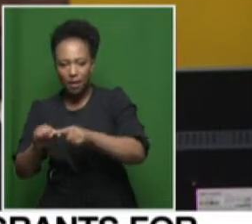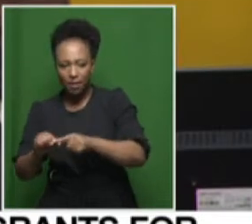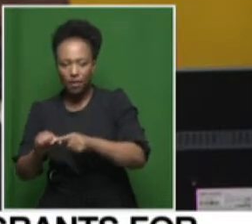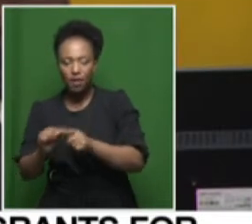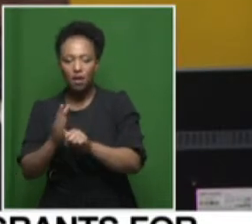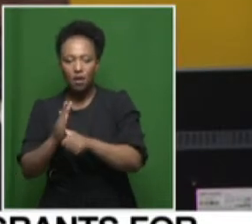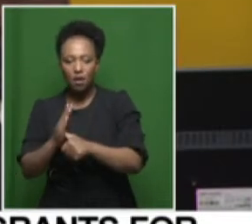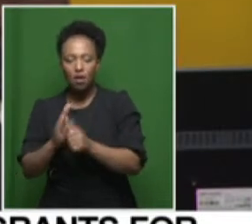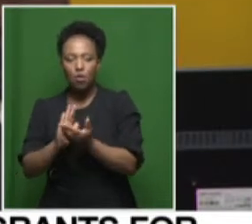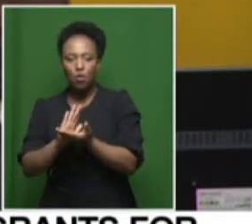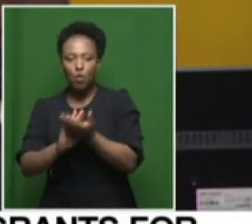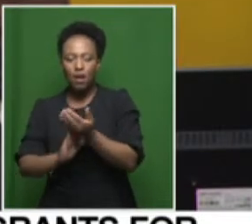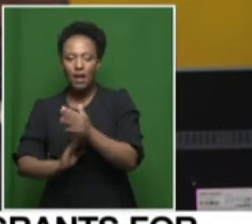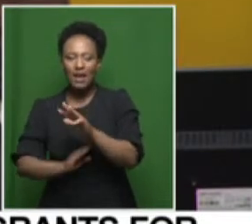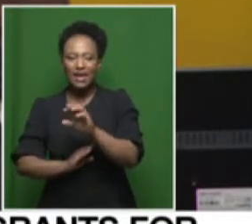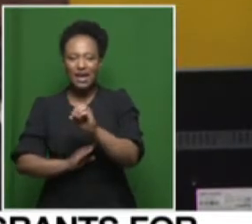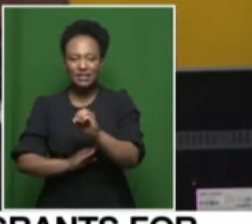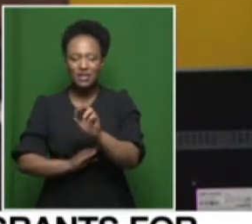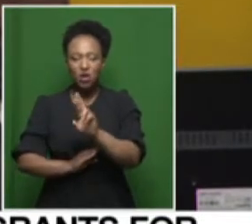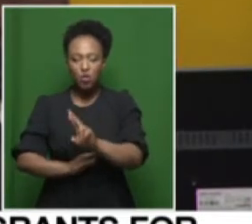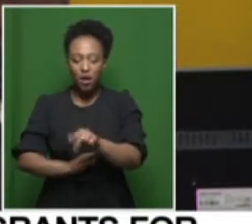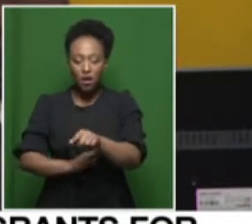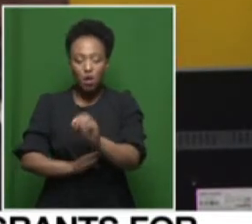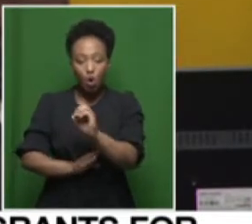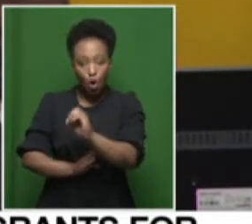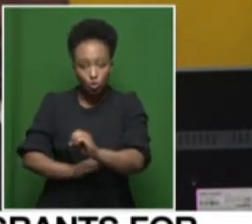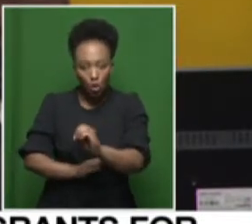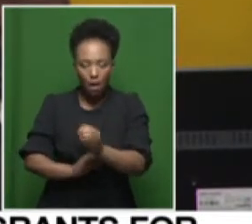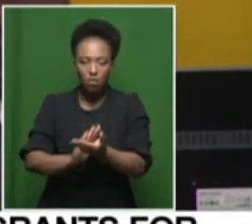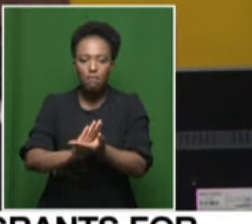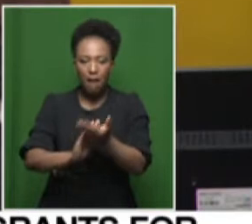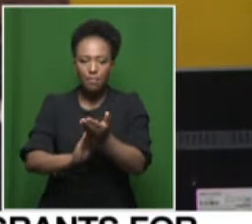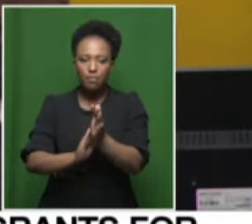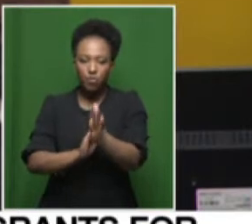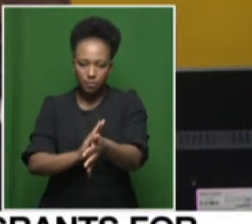increase by 90 rand in October.